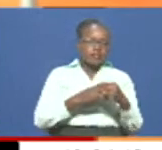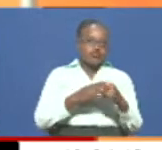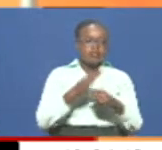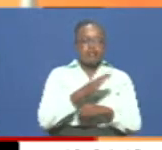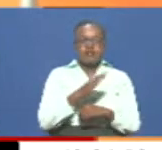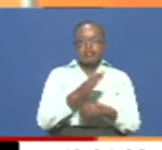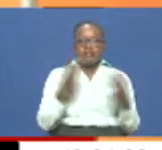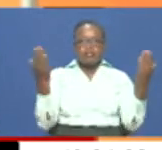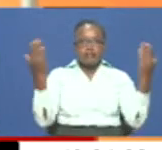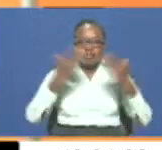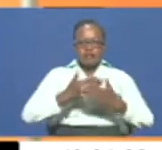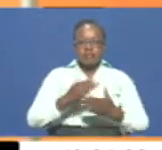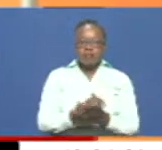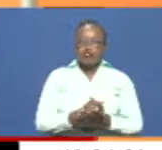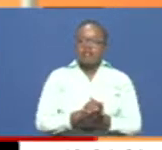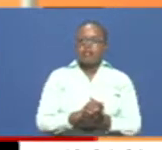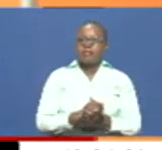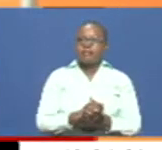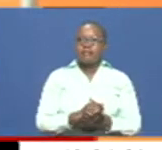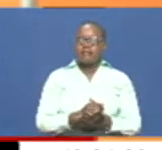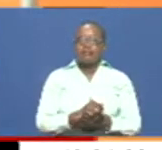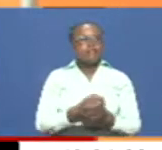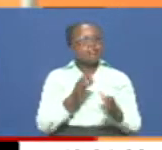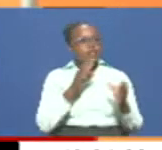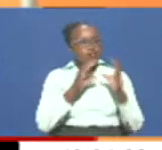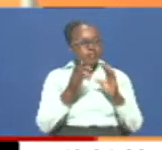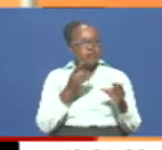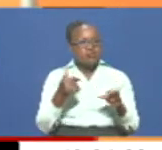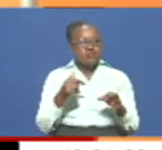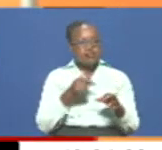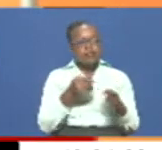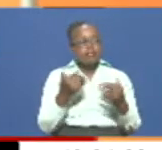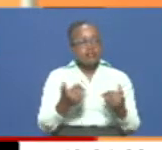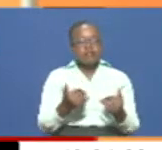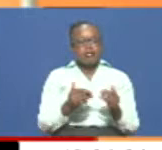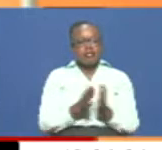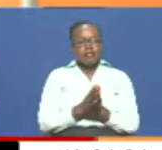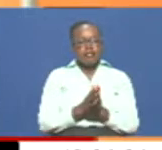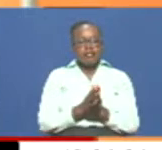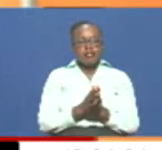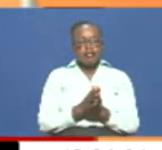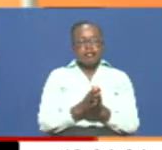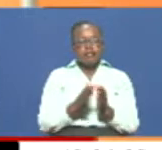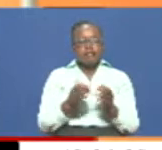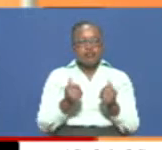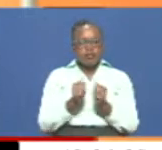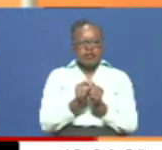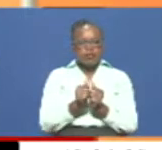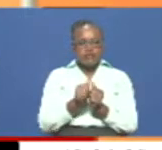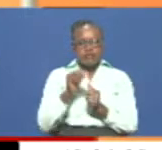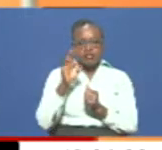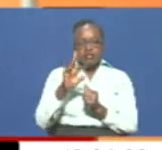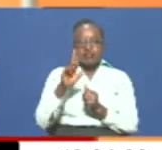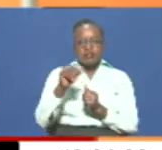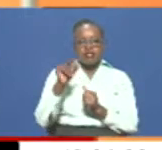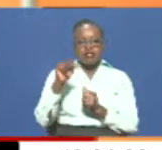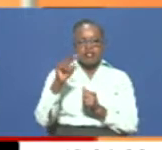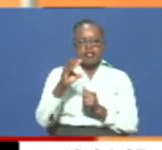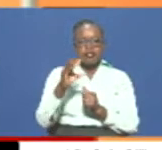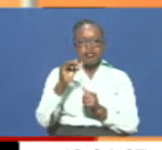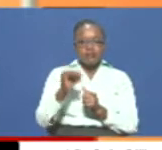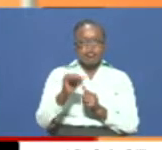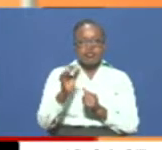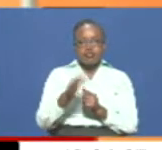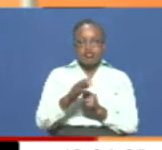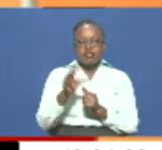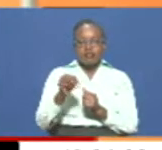tonight. Now, back to the conversation at hand. We were in studio, of course, with Francis Mutuku, Sec-Gen NOC, talking about what